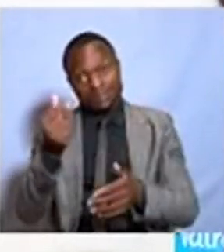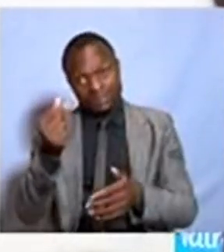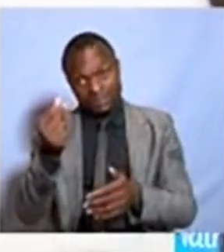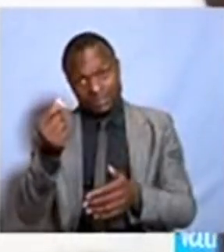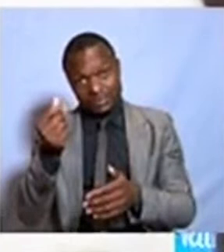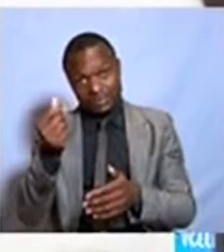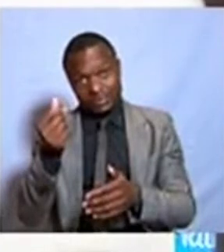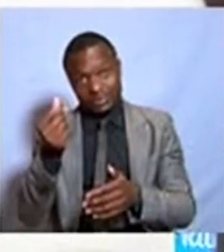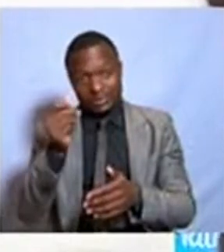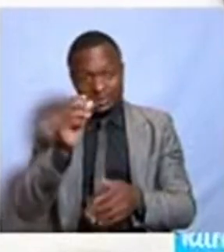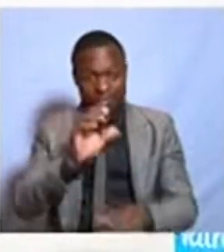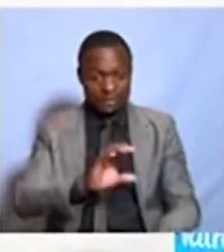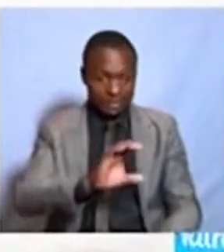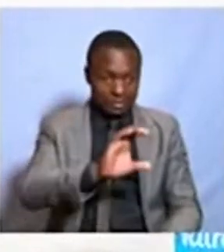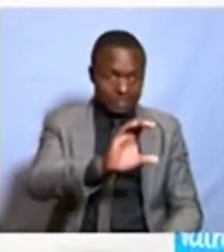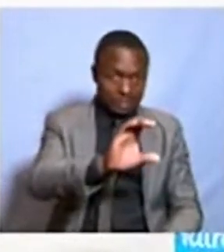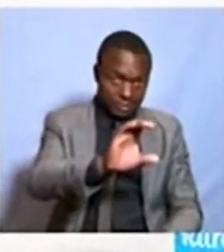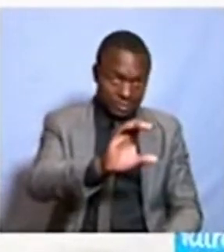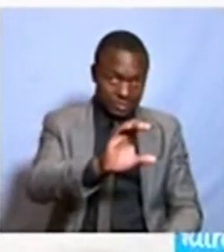is relocated to